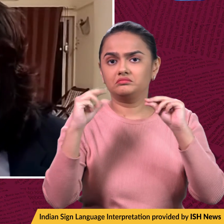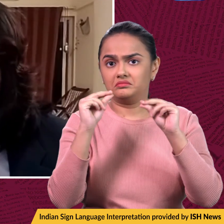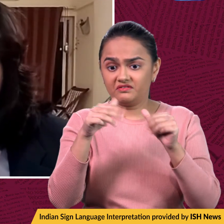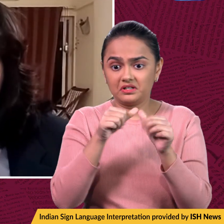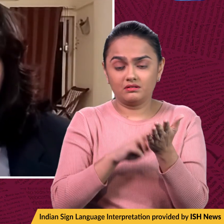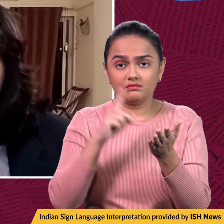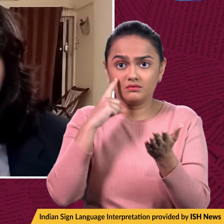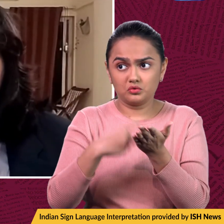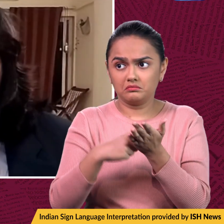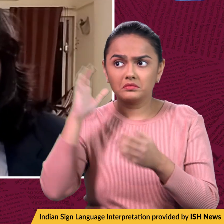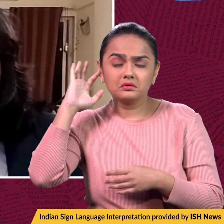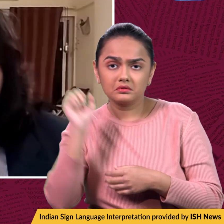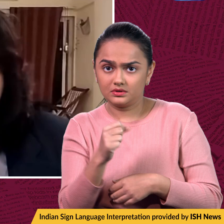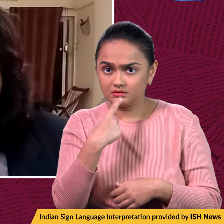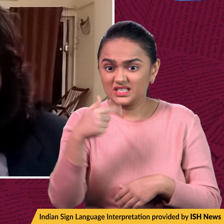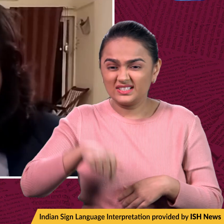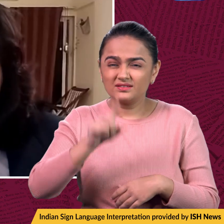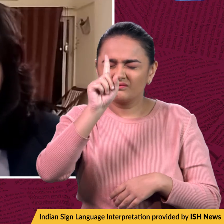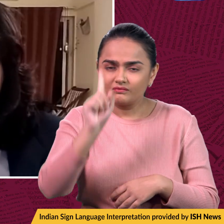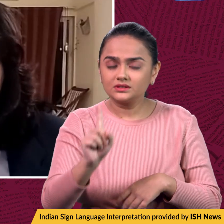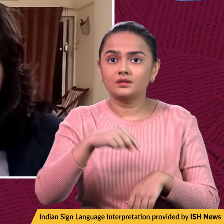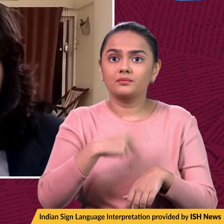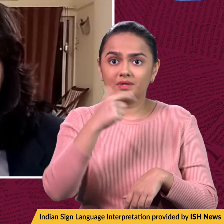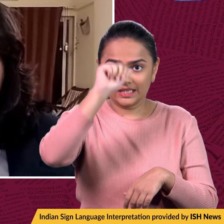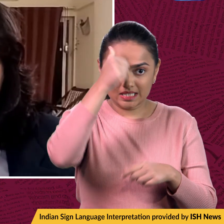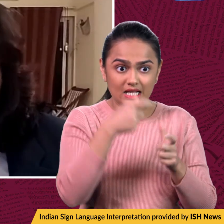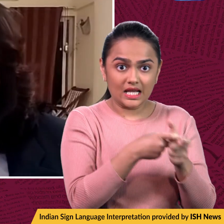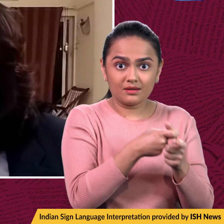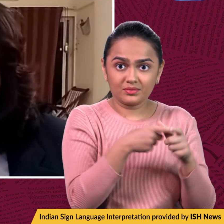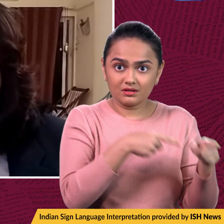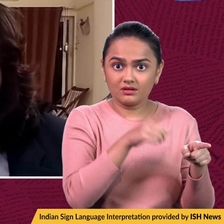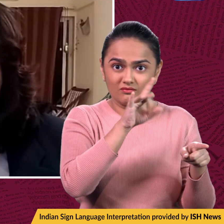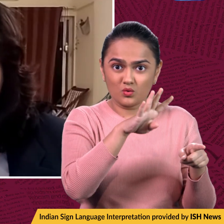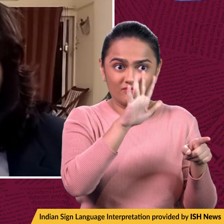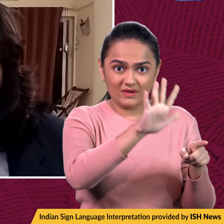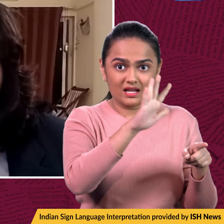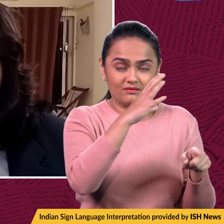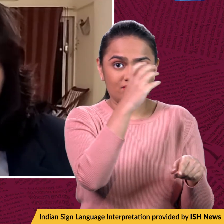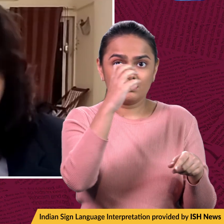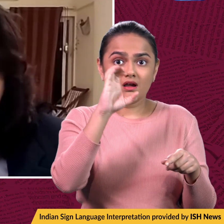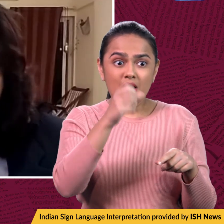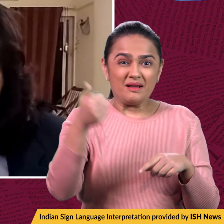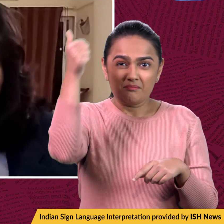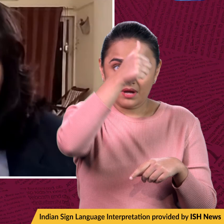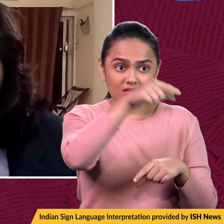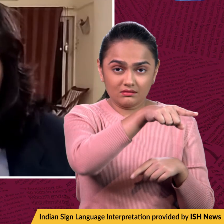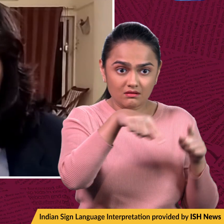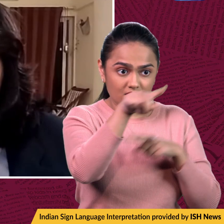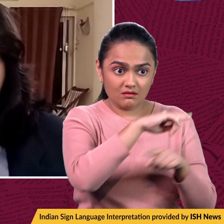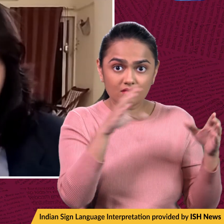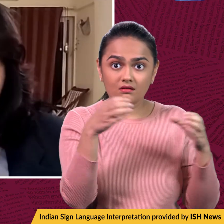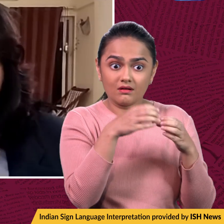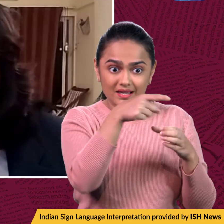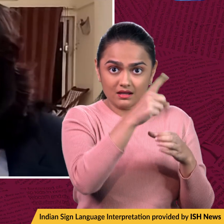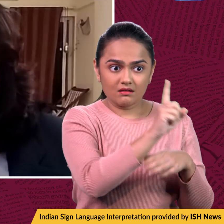ANI report which has said that this will be the first time that the Indian Army's new 14 Fire and Fury Corps Commander would